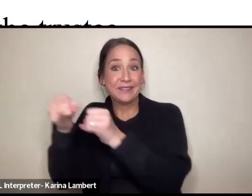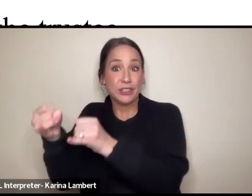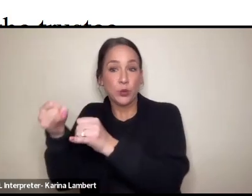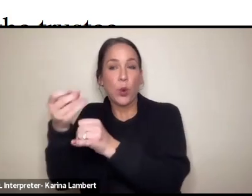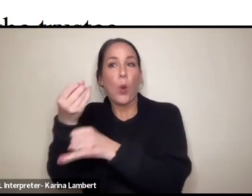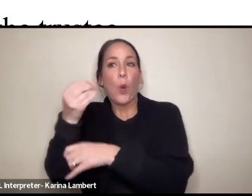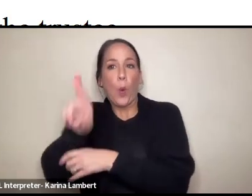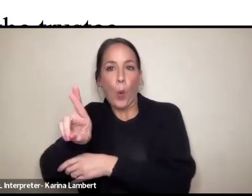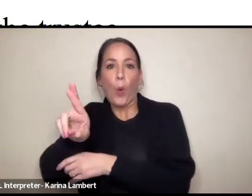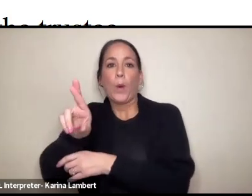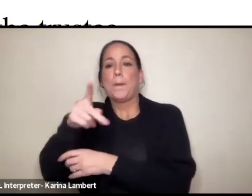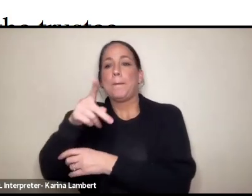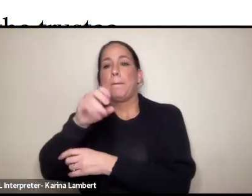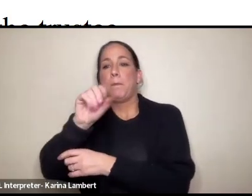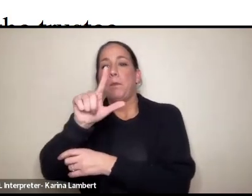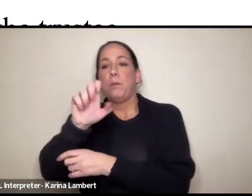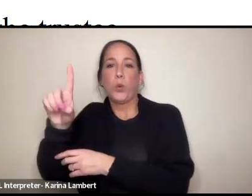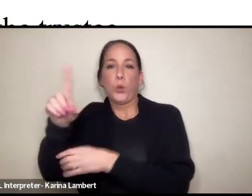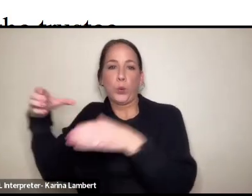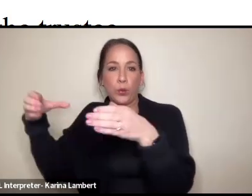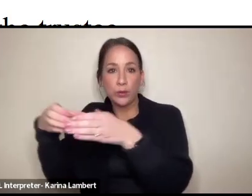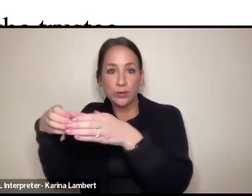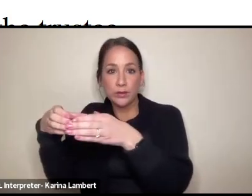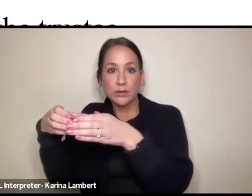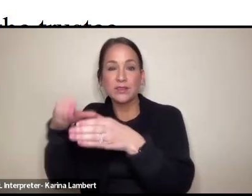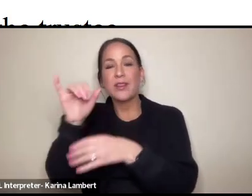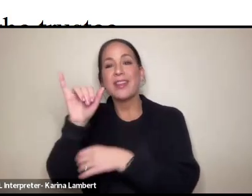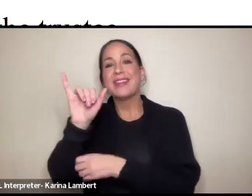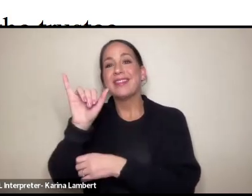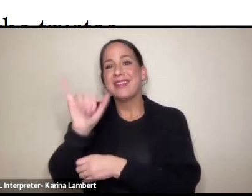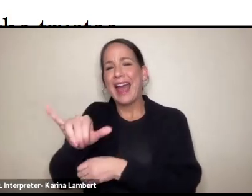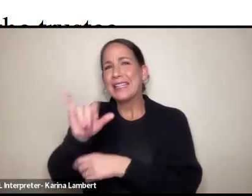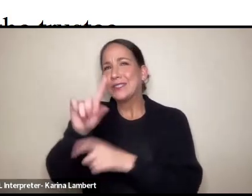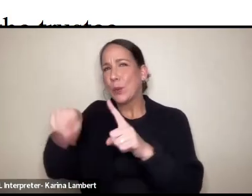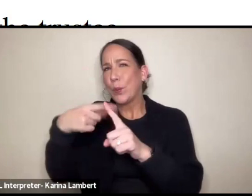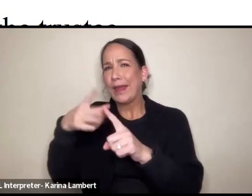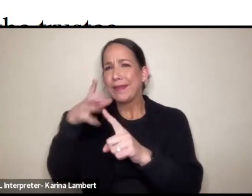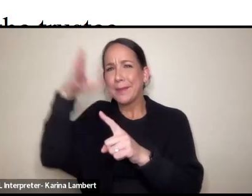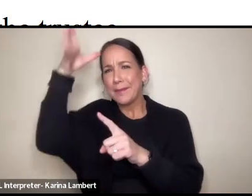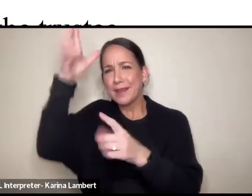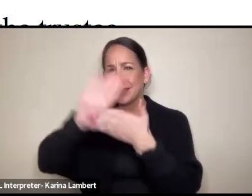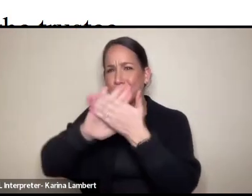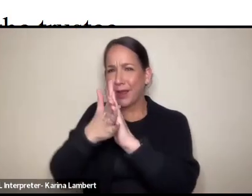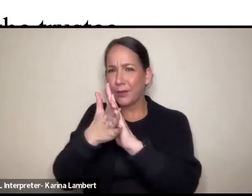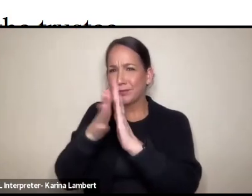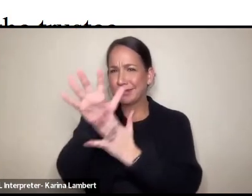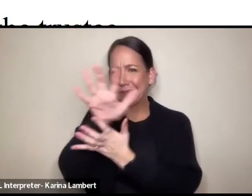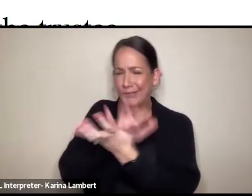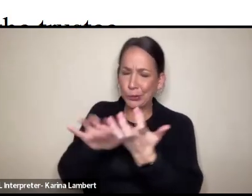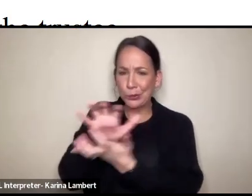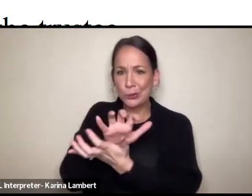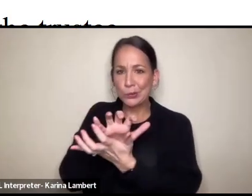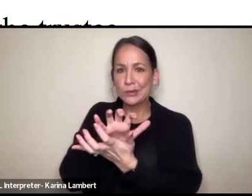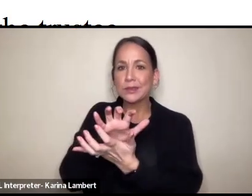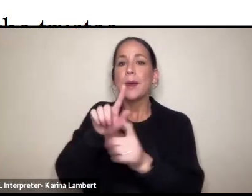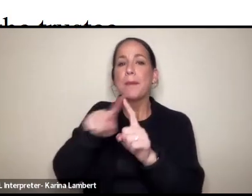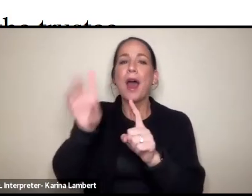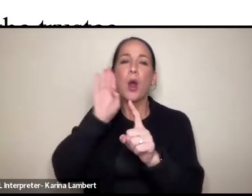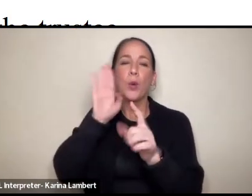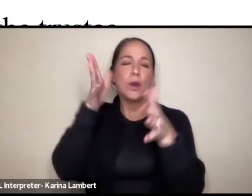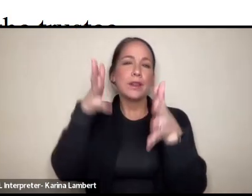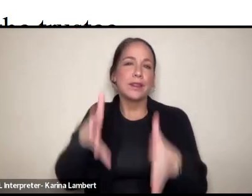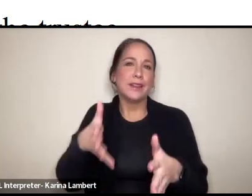pool. And that's where a lot of times parents become confused. But I will leave my